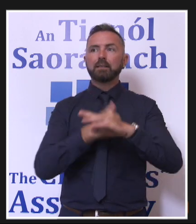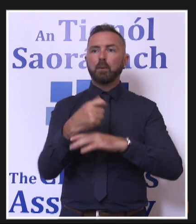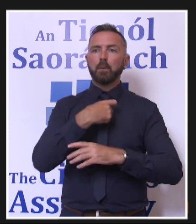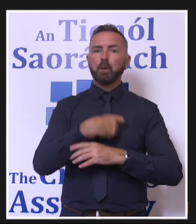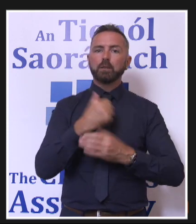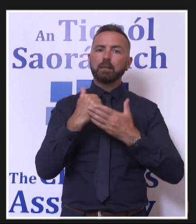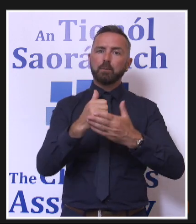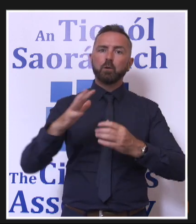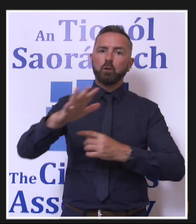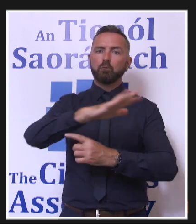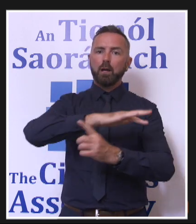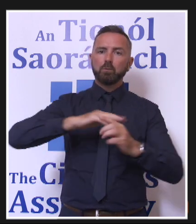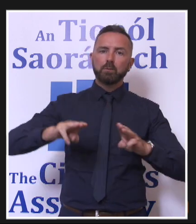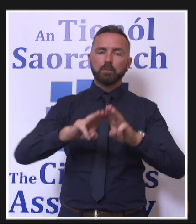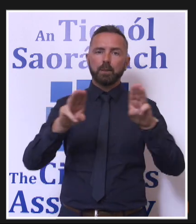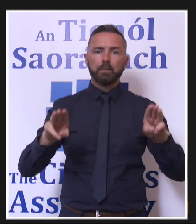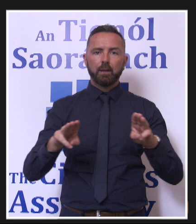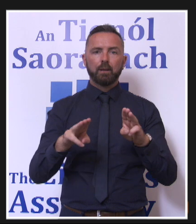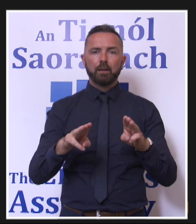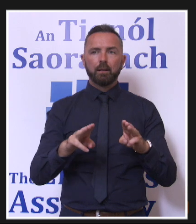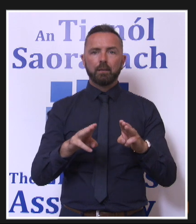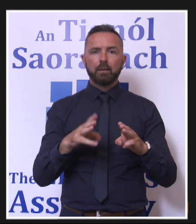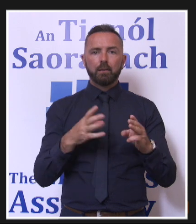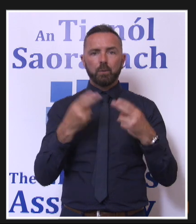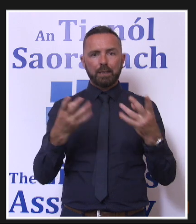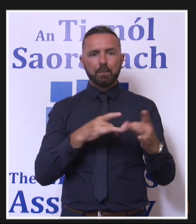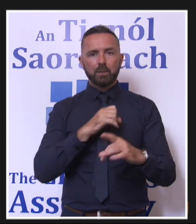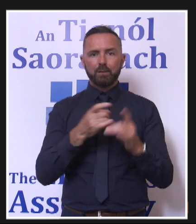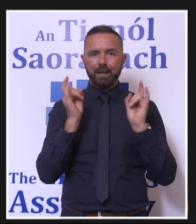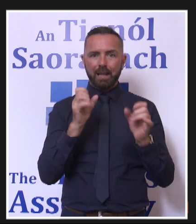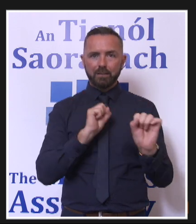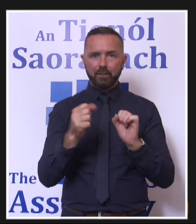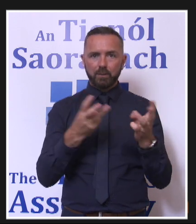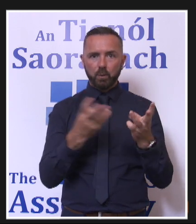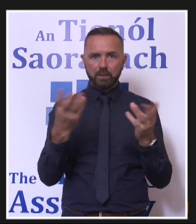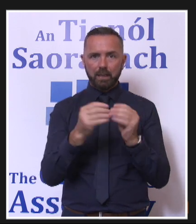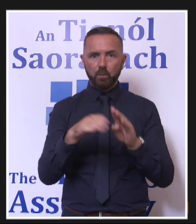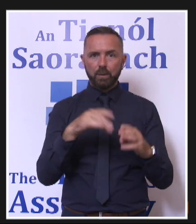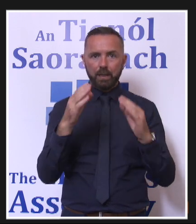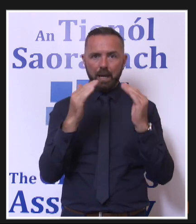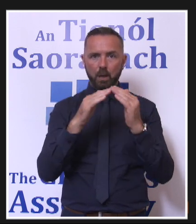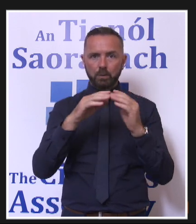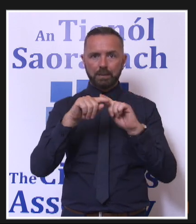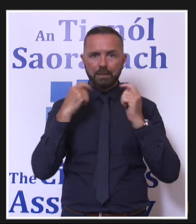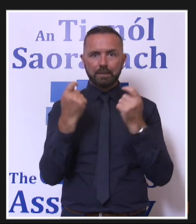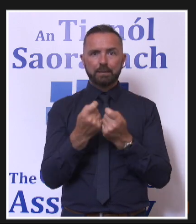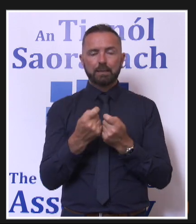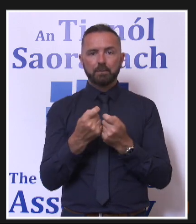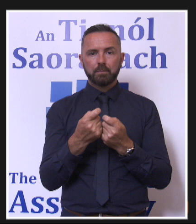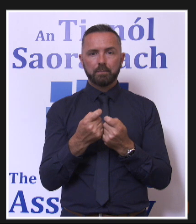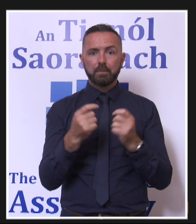And it's that ability of me to kind of get the health service working with the housing teams. Because actually homelessness is an issue that's not just a housing department